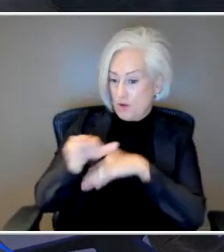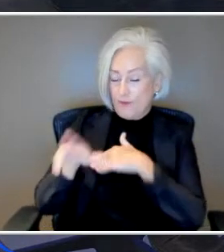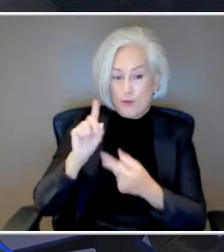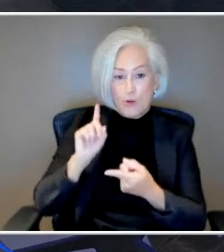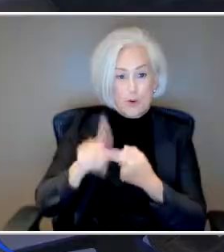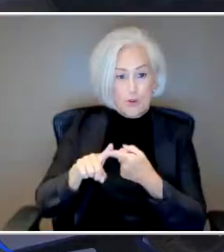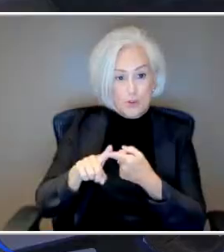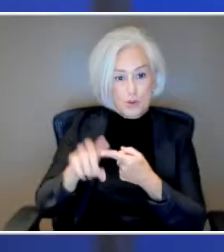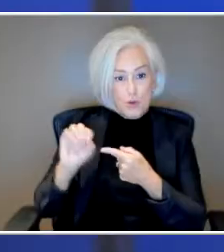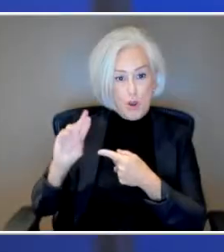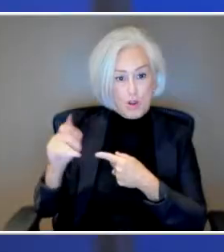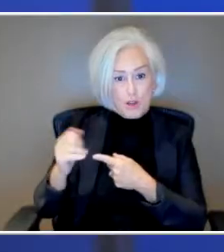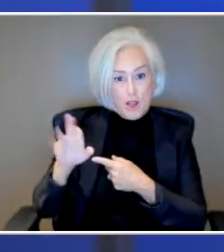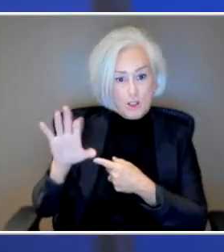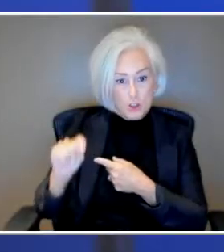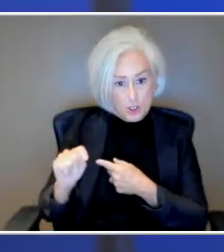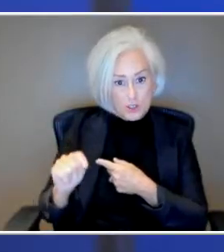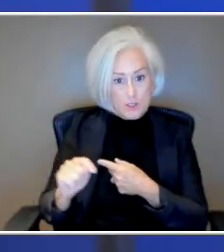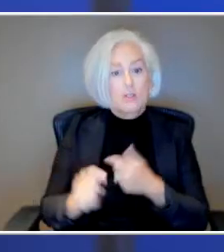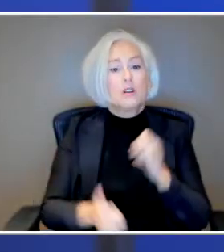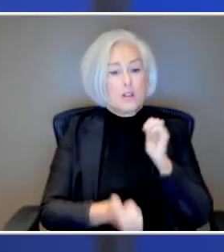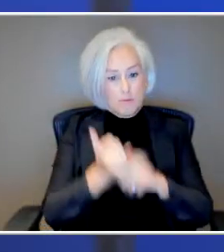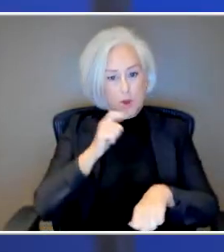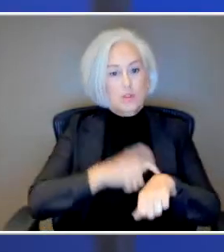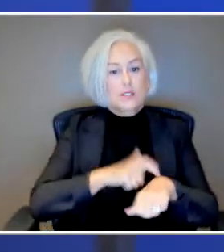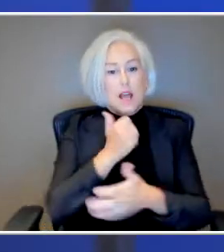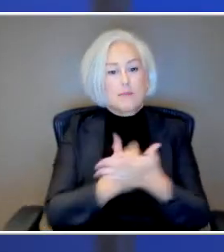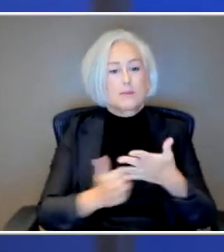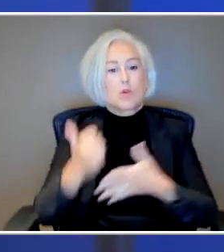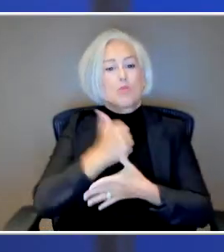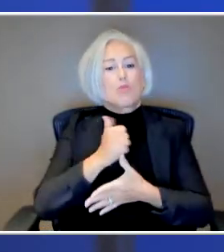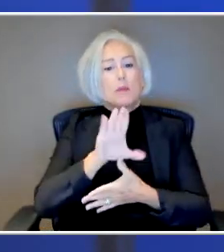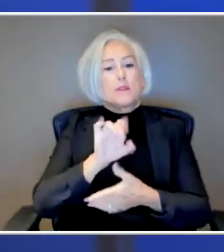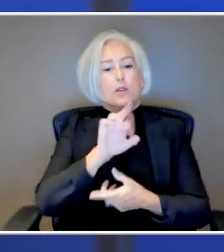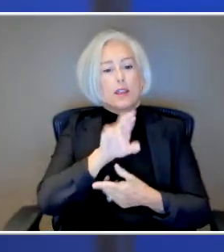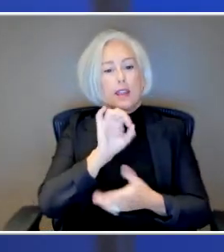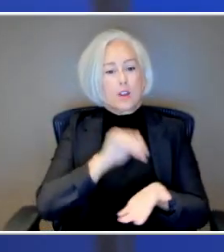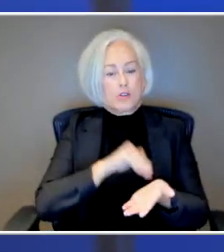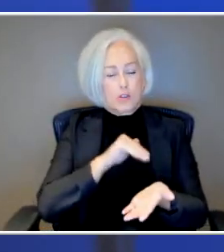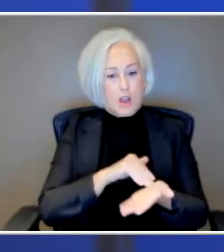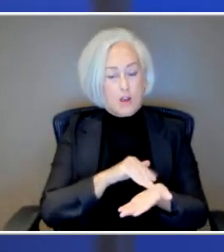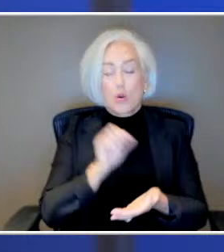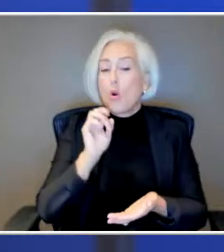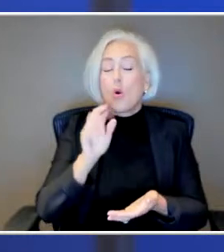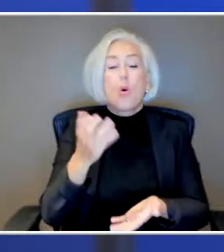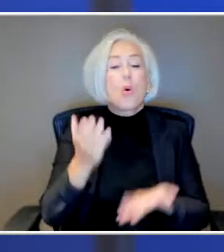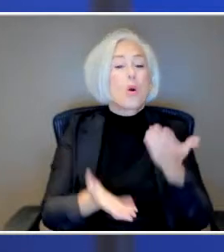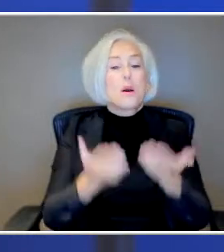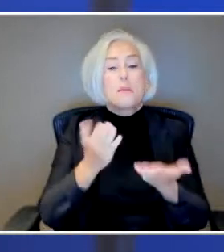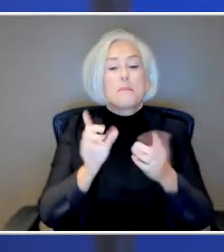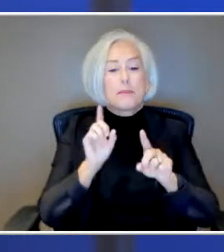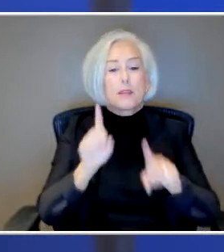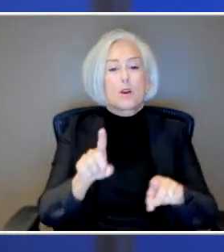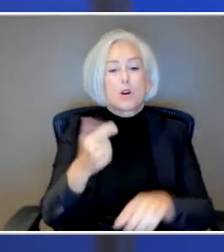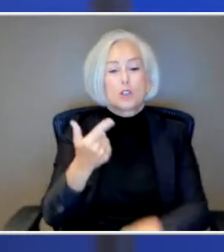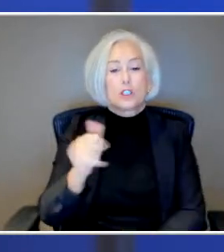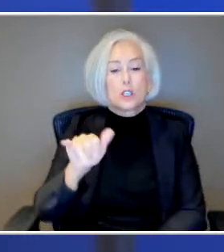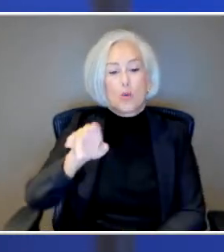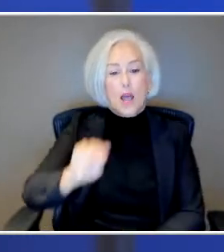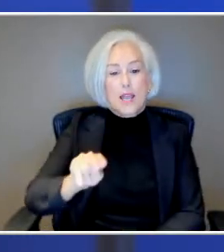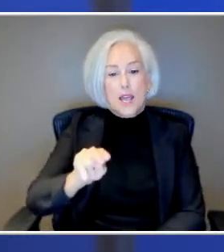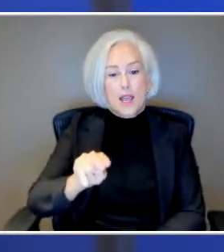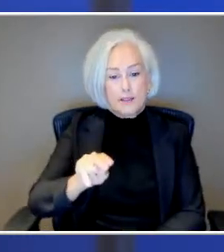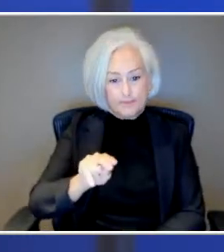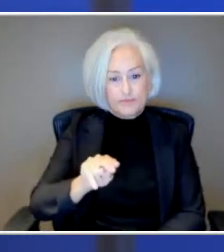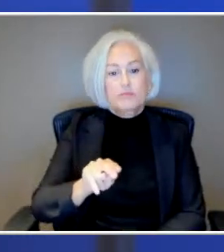most commonly, you'll go to your primary care, or you also may be going to your gynecologist, whoever you are tied into that can do a